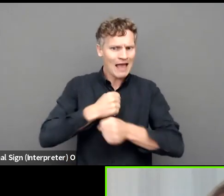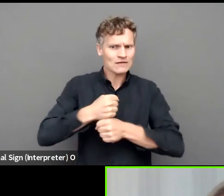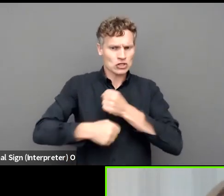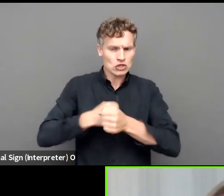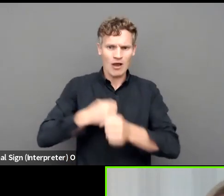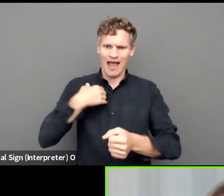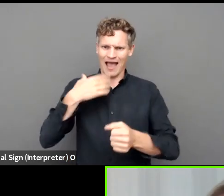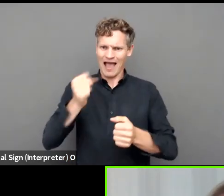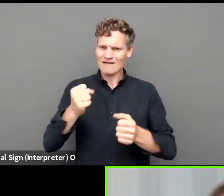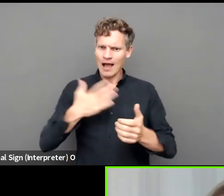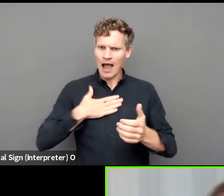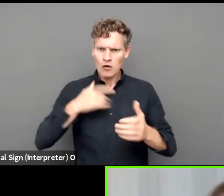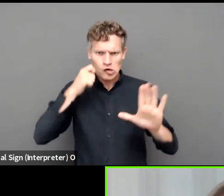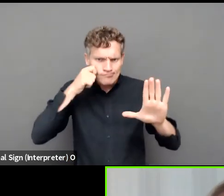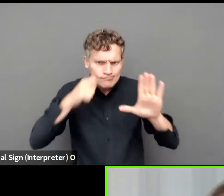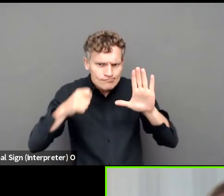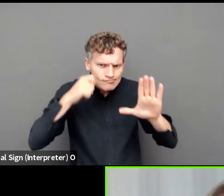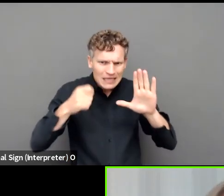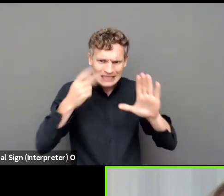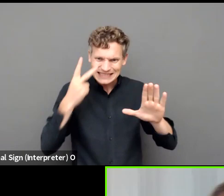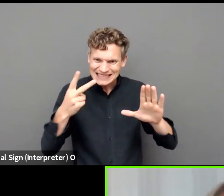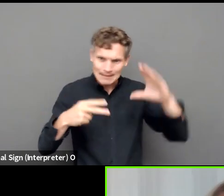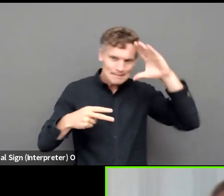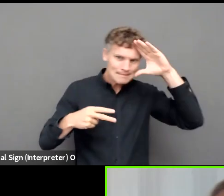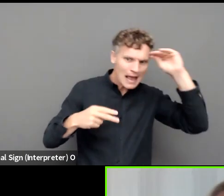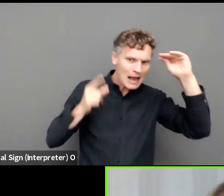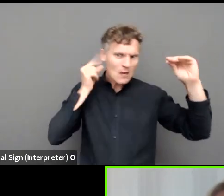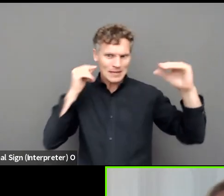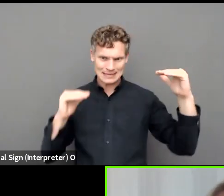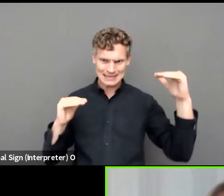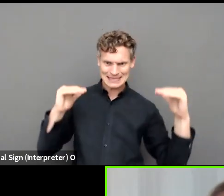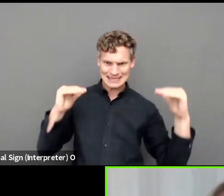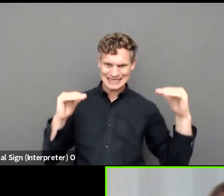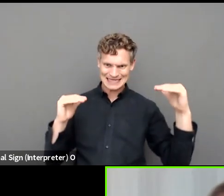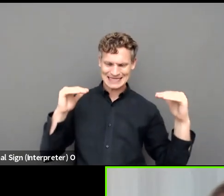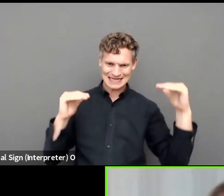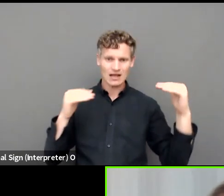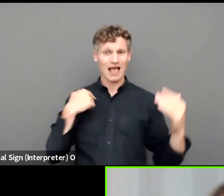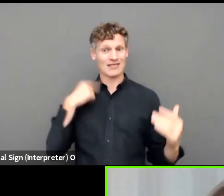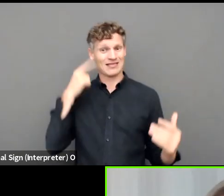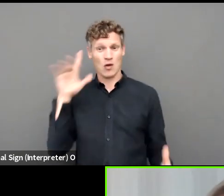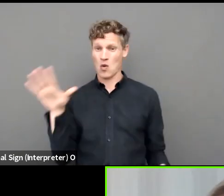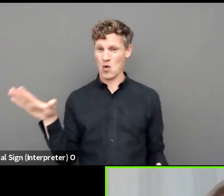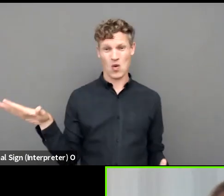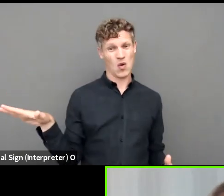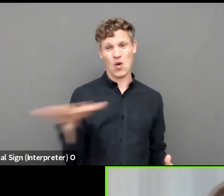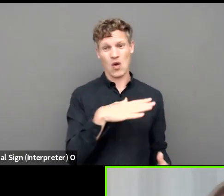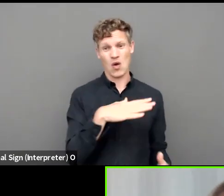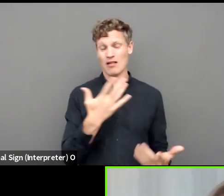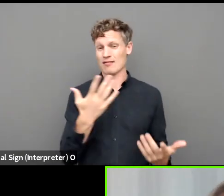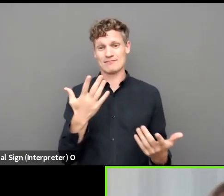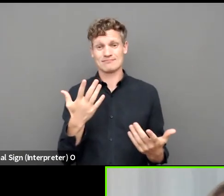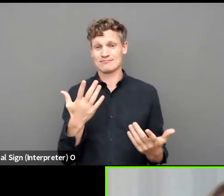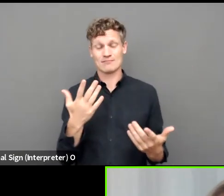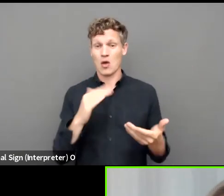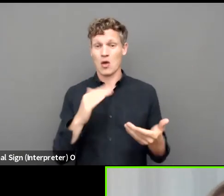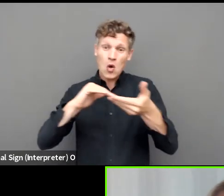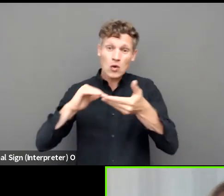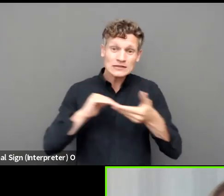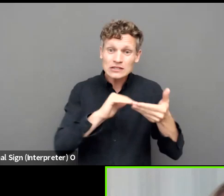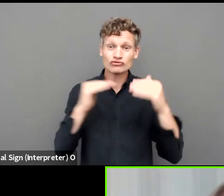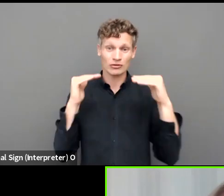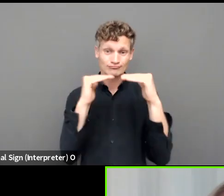just actually now comparing apples with apples. So that's what every organization, private, public, NGO has to do. We just have to do